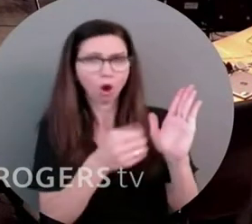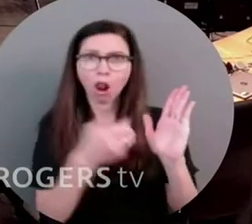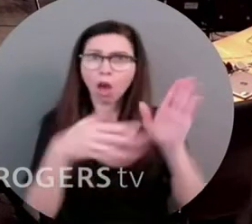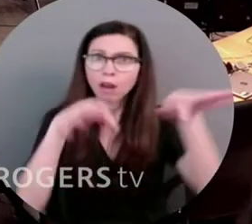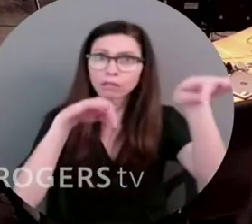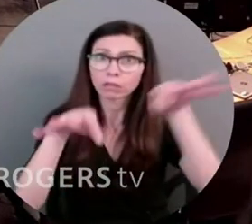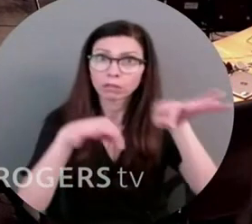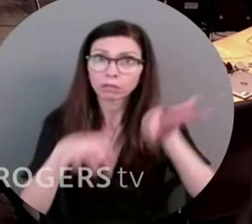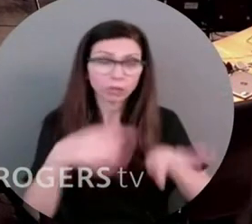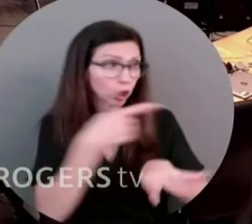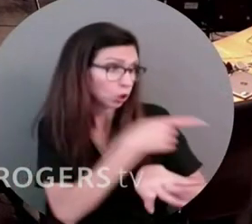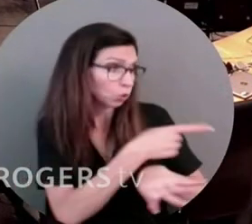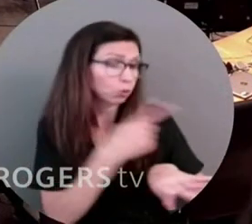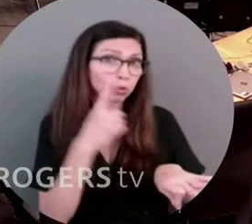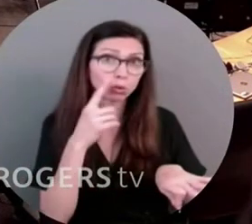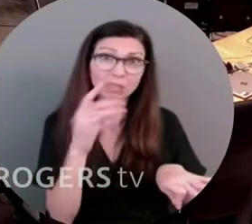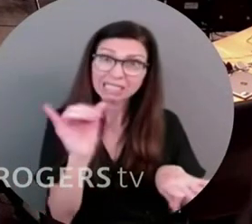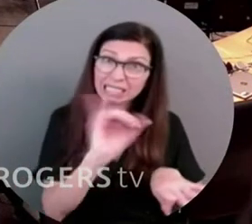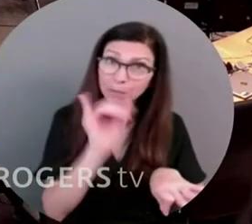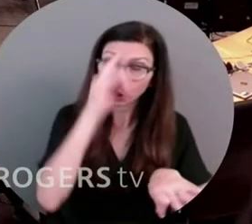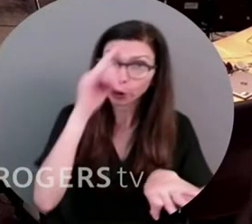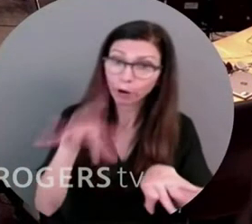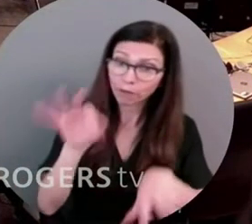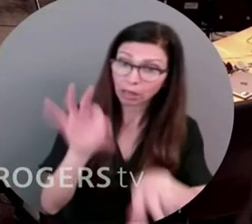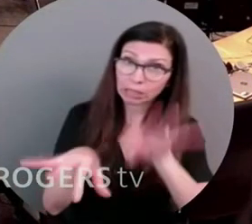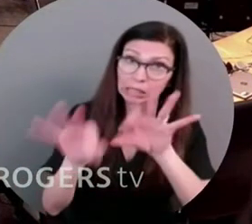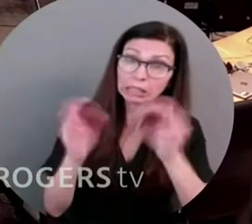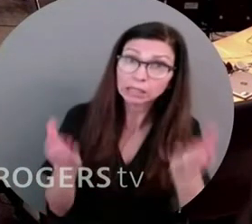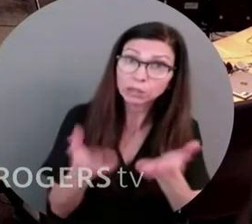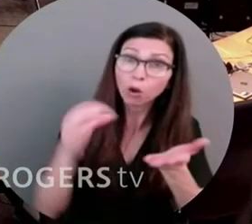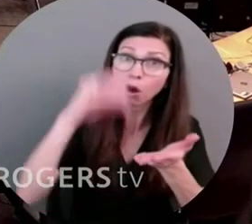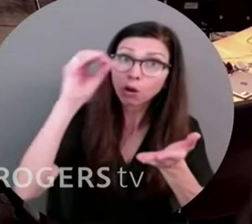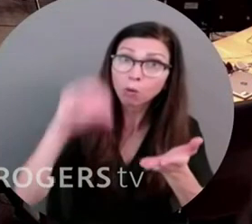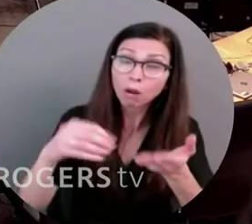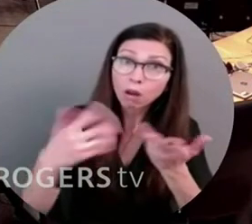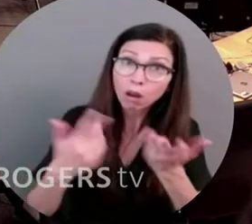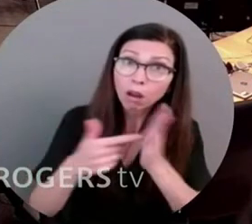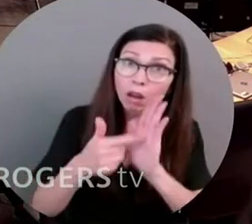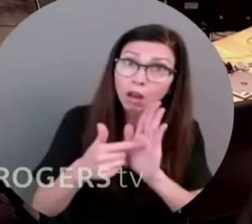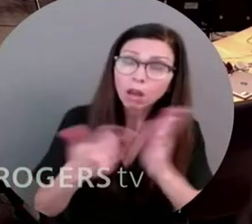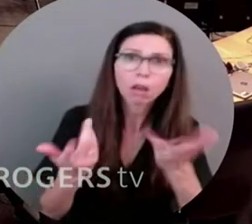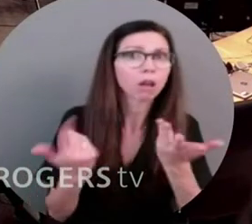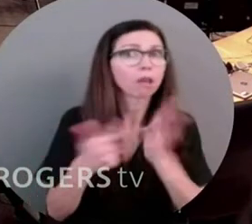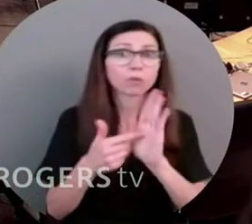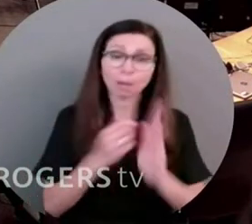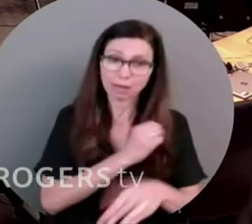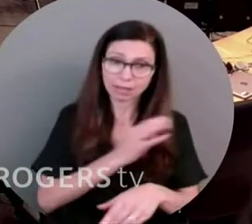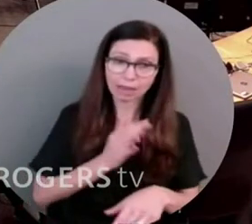from people from the outside, healthcare workers who have gone into homes in Ottawa?